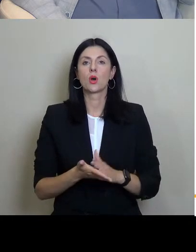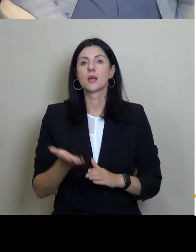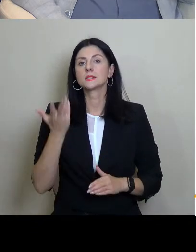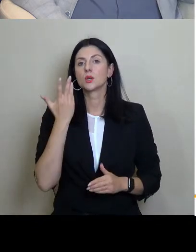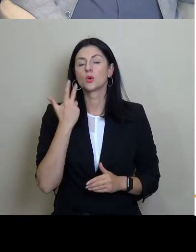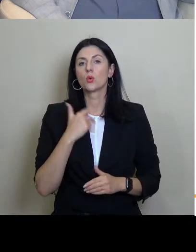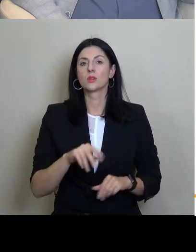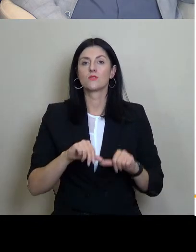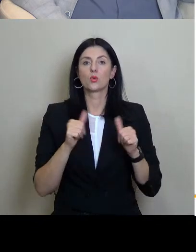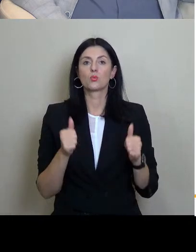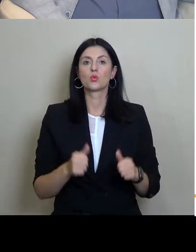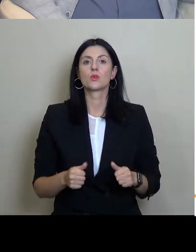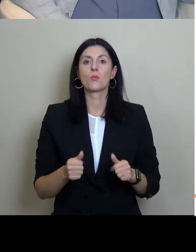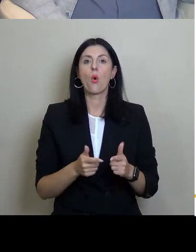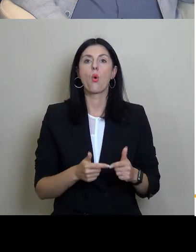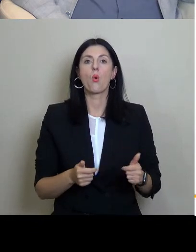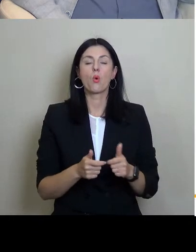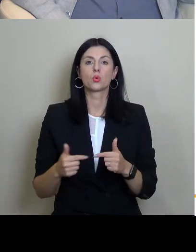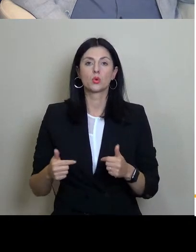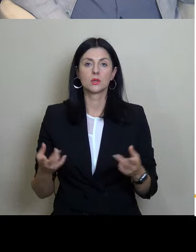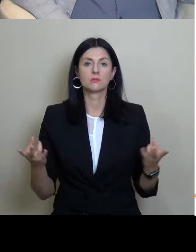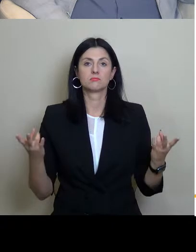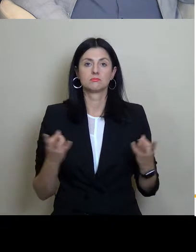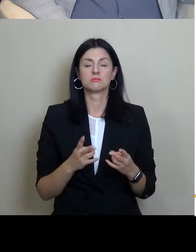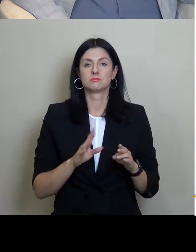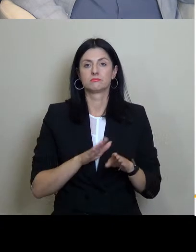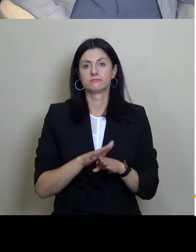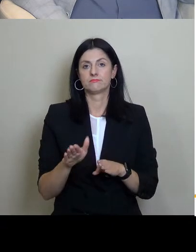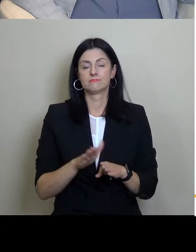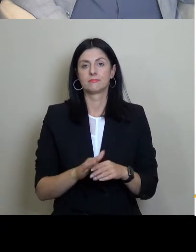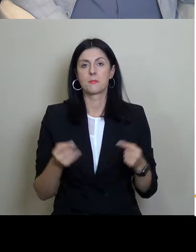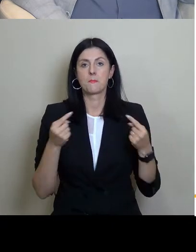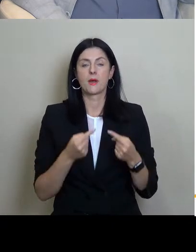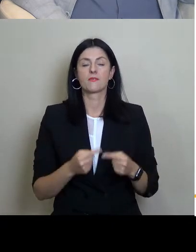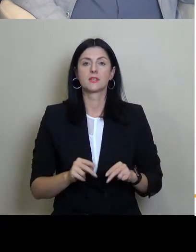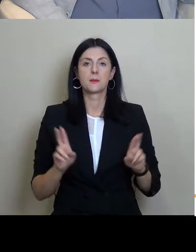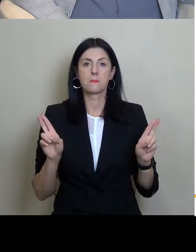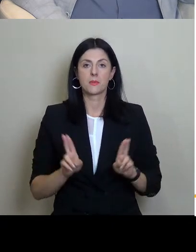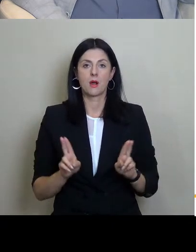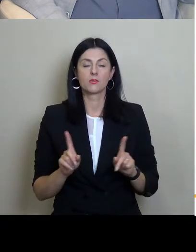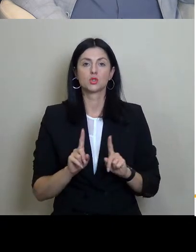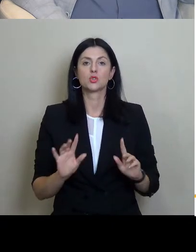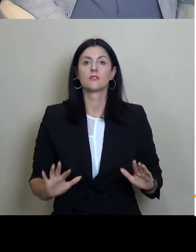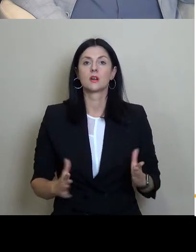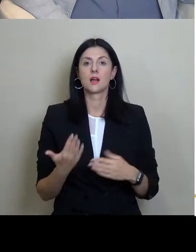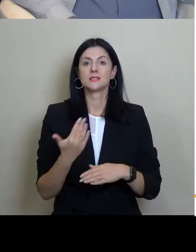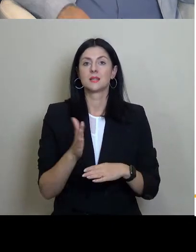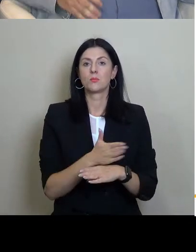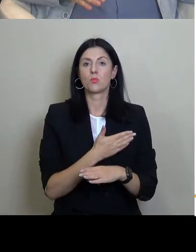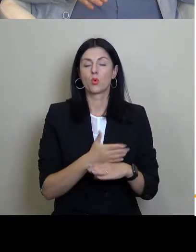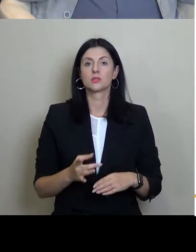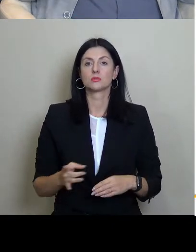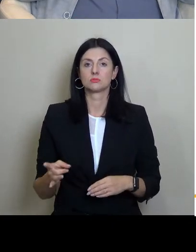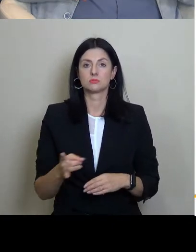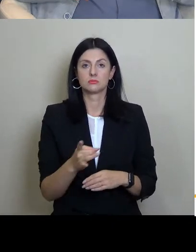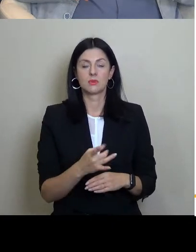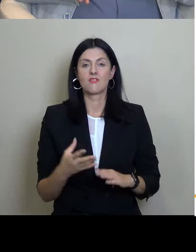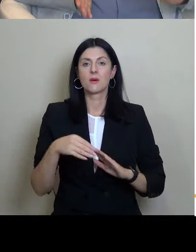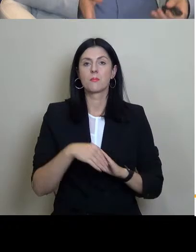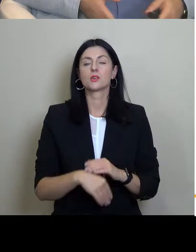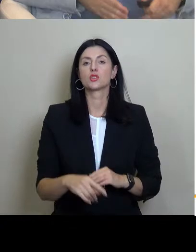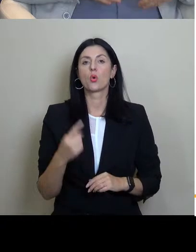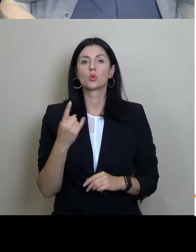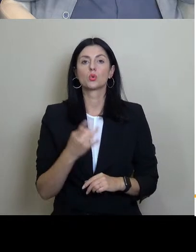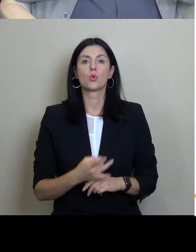might take place, and here we also have to abide by certain rules by forming the constituencies. If they're